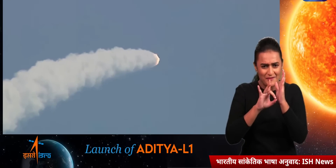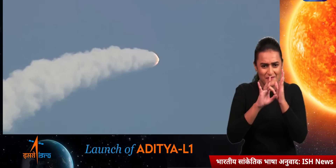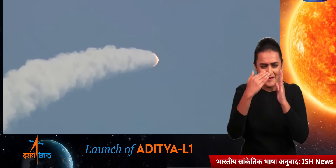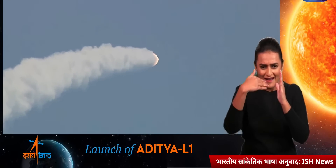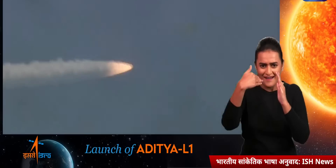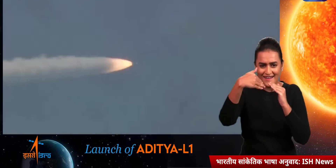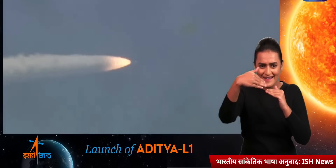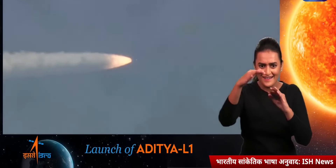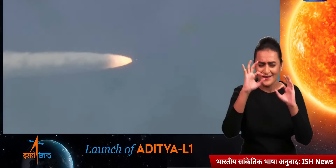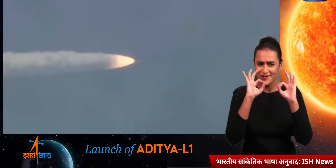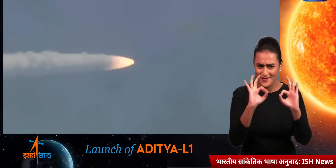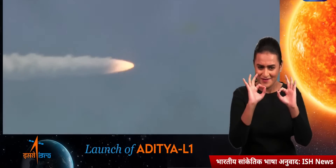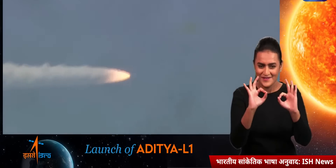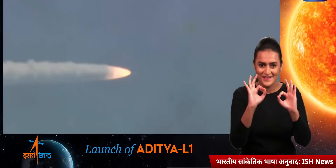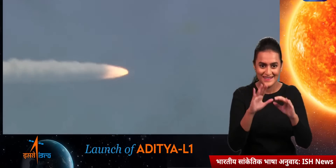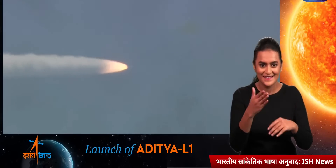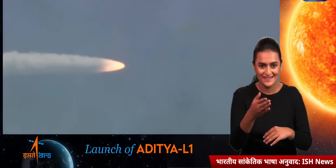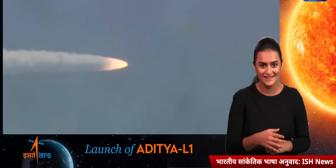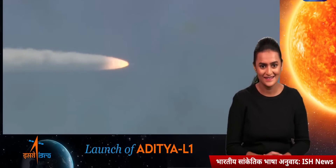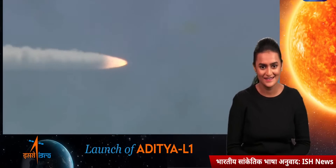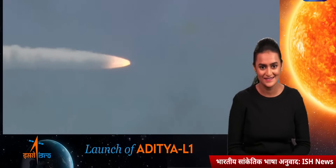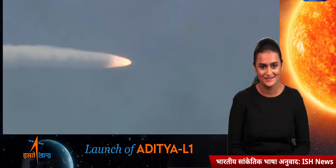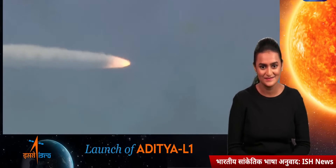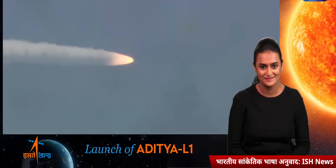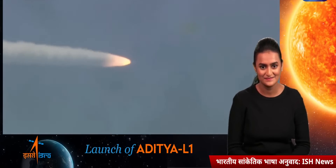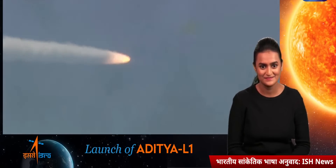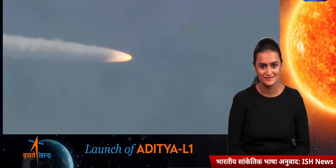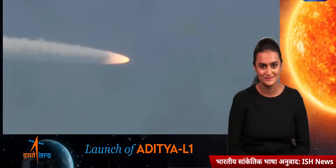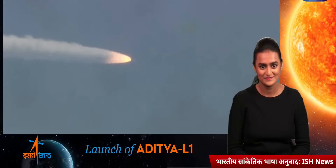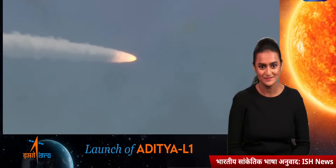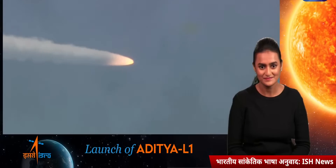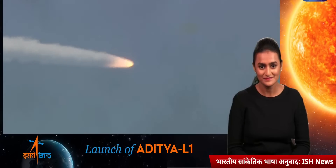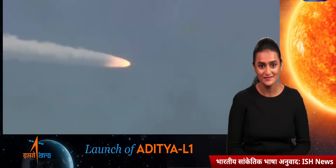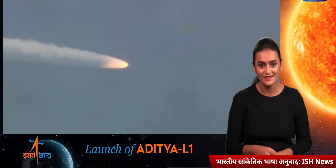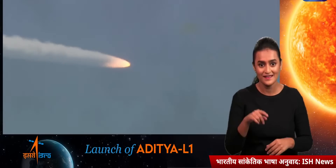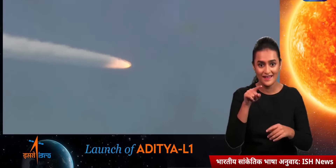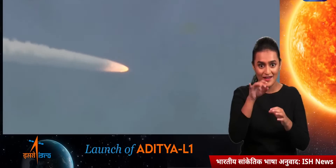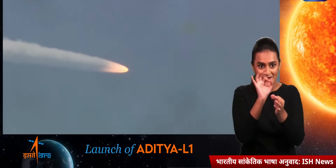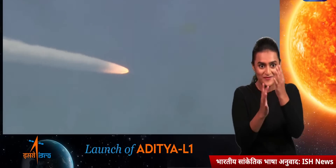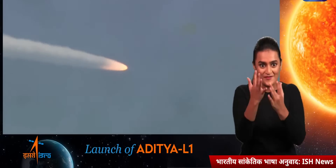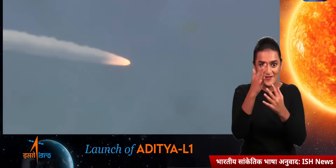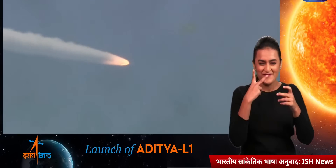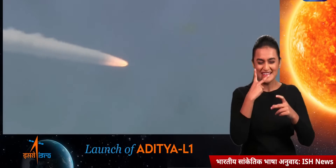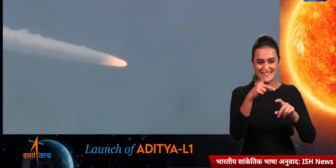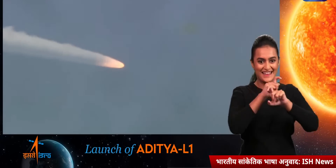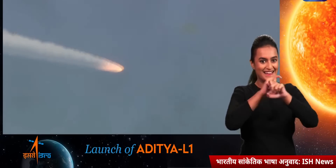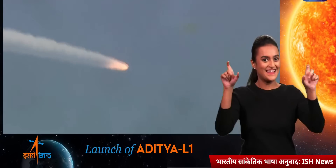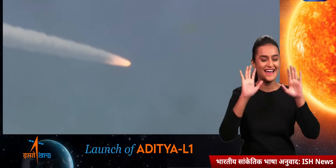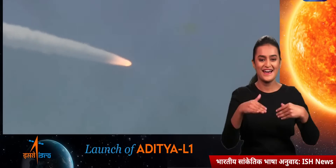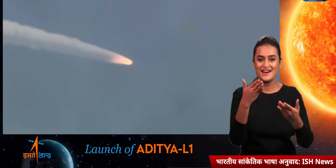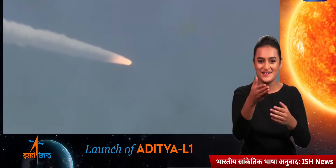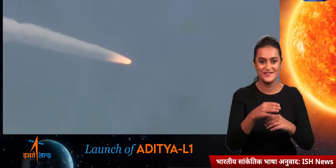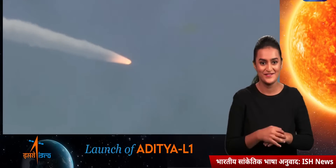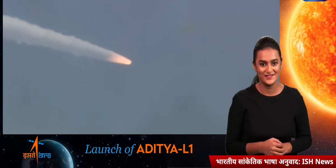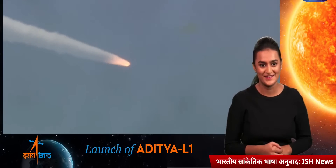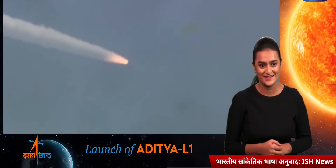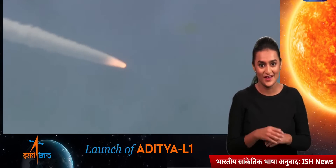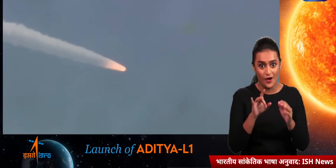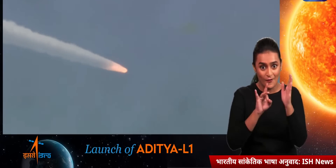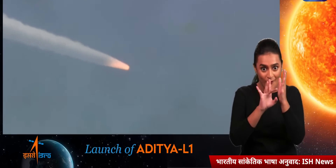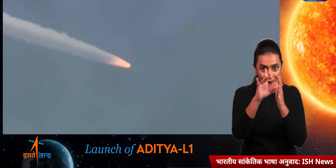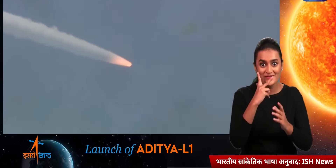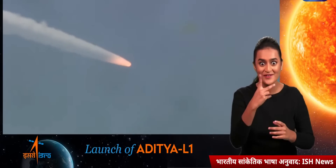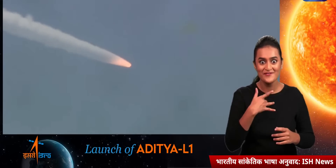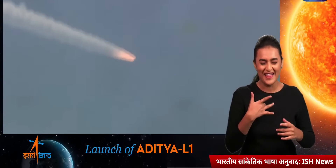thrust. The bright fumes against a clear midday One sky. is in main atop. A rocket launch is more than just a sight